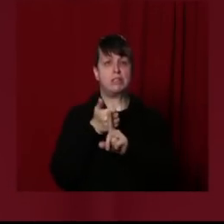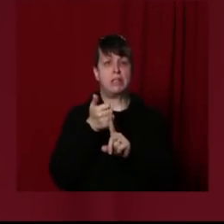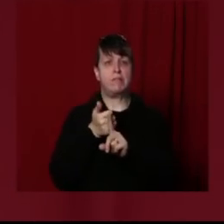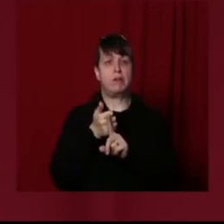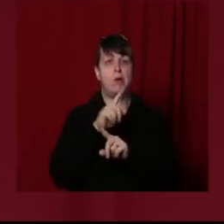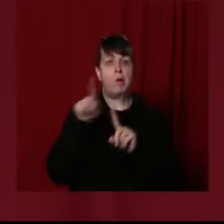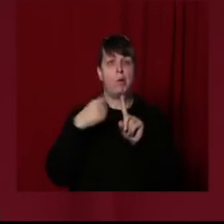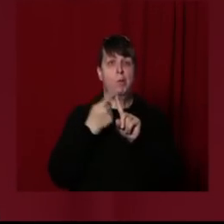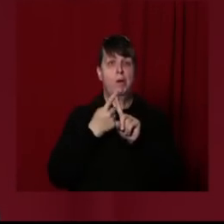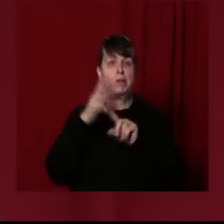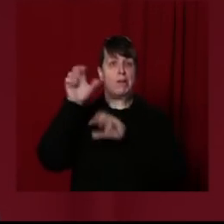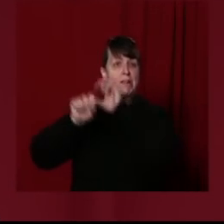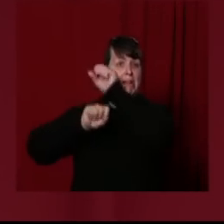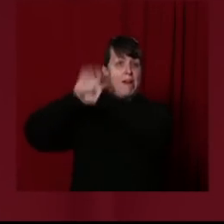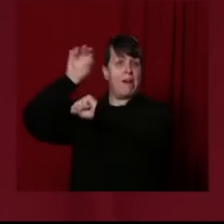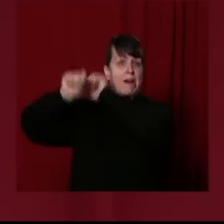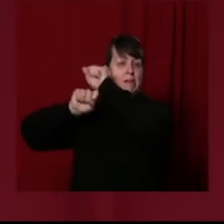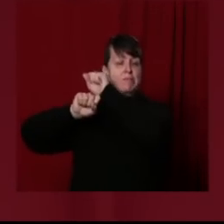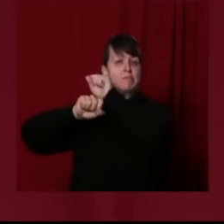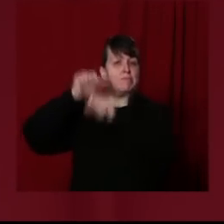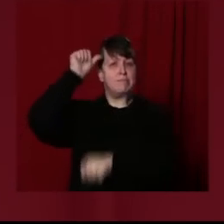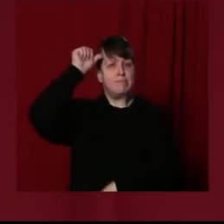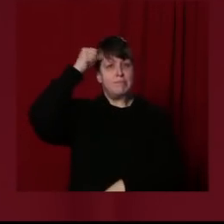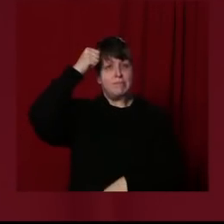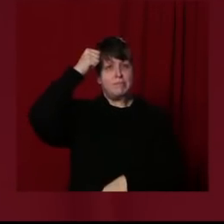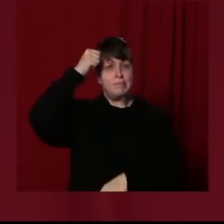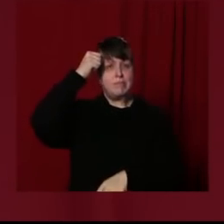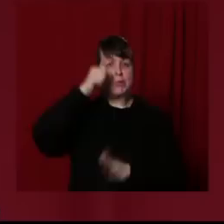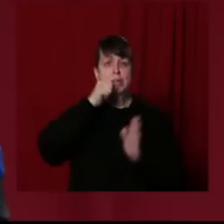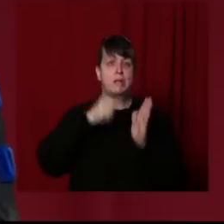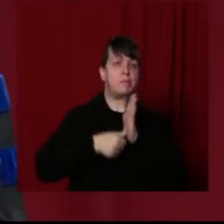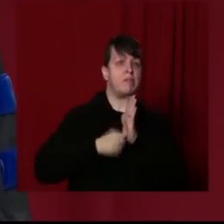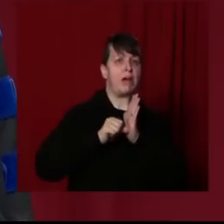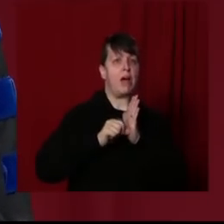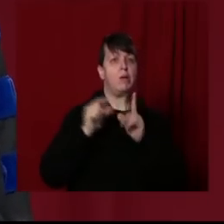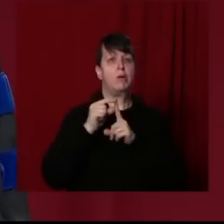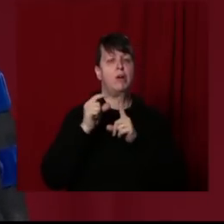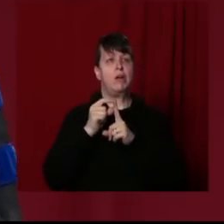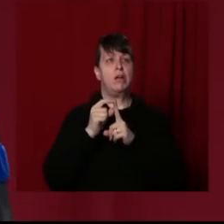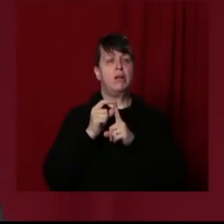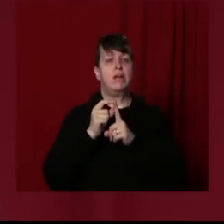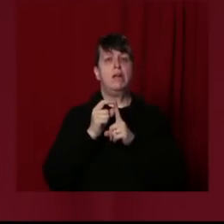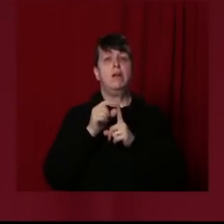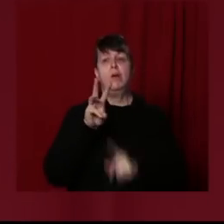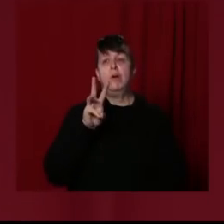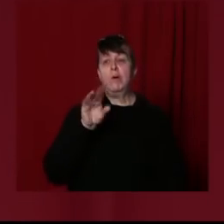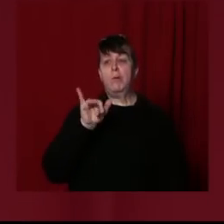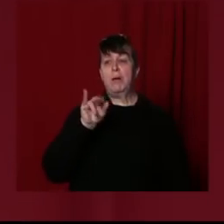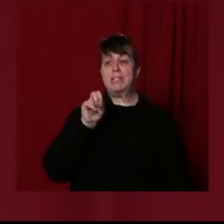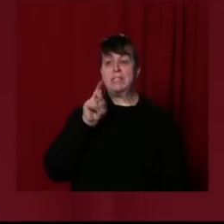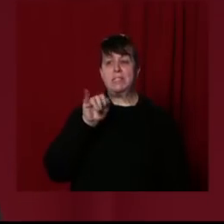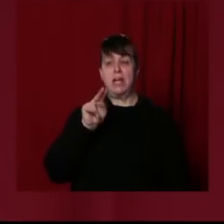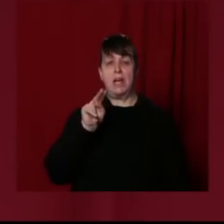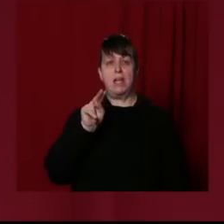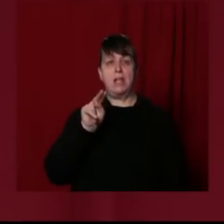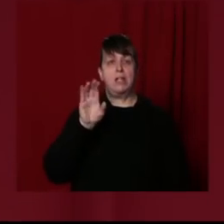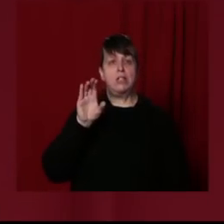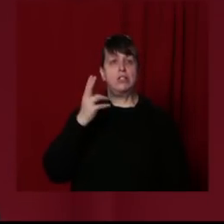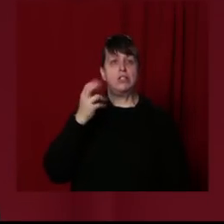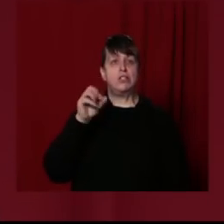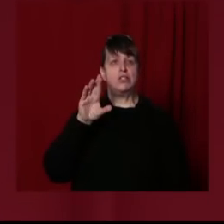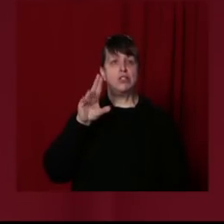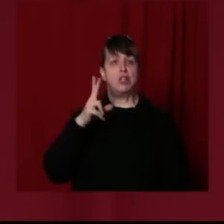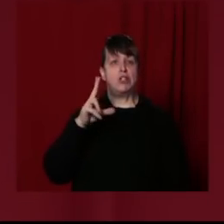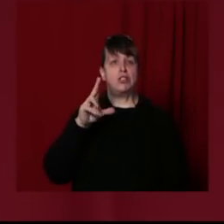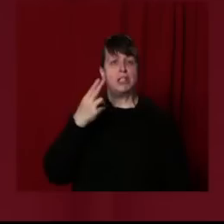remember the profound and powerful words of the famed statesman Winston Churchill. Success